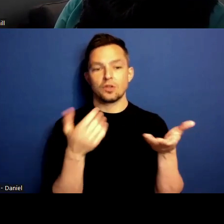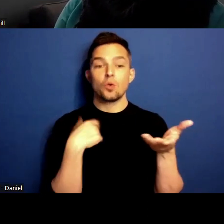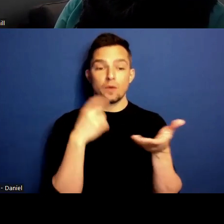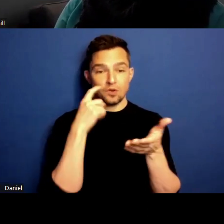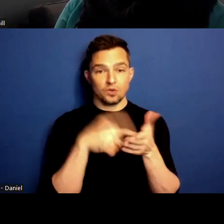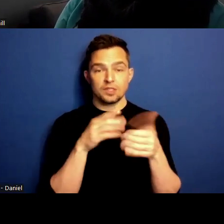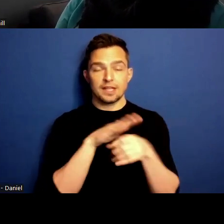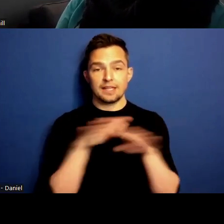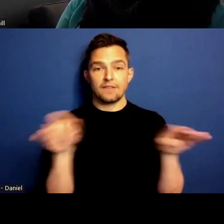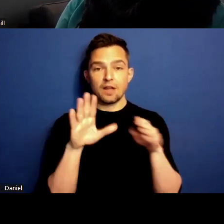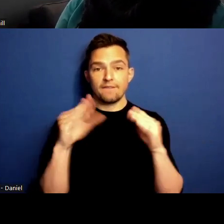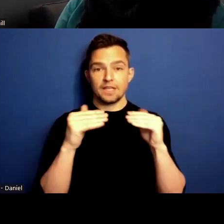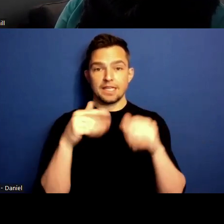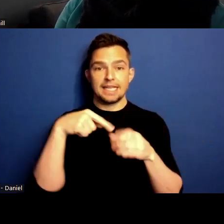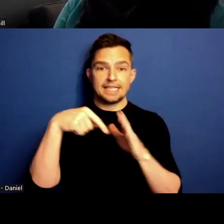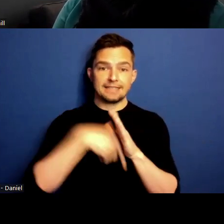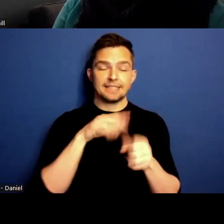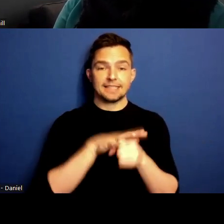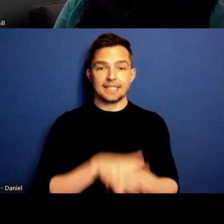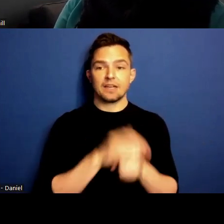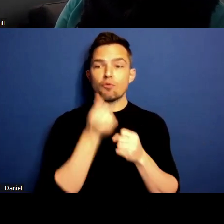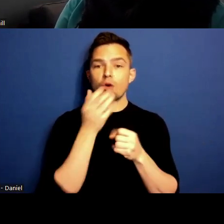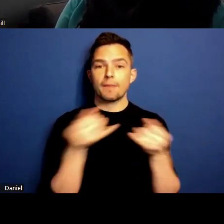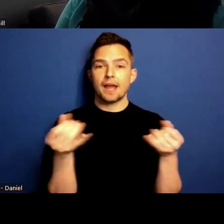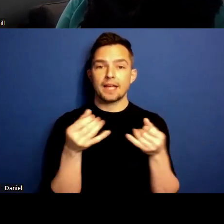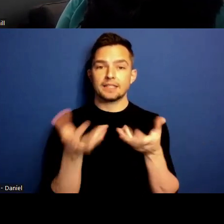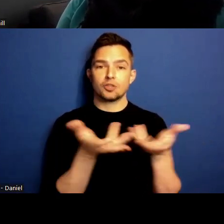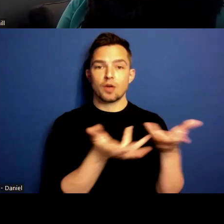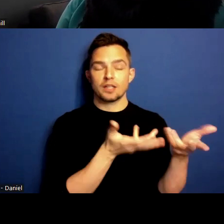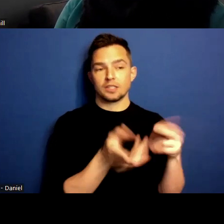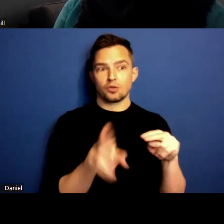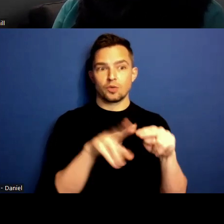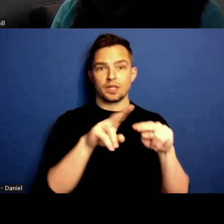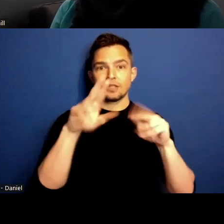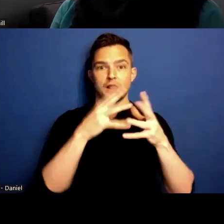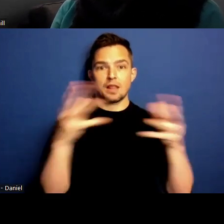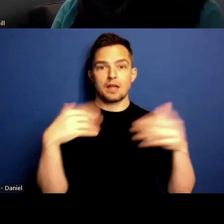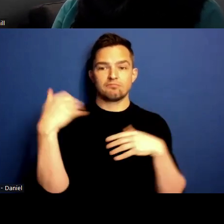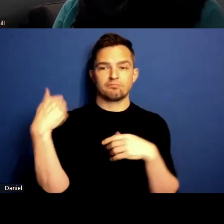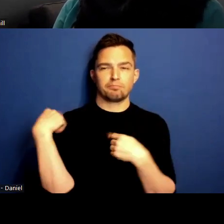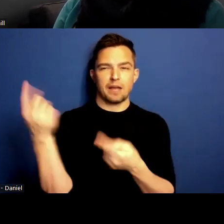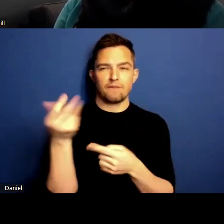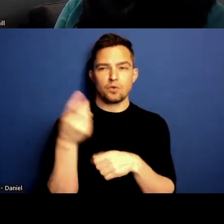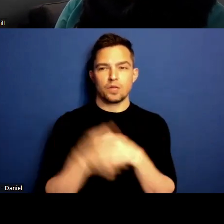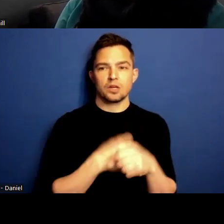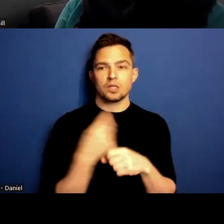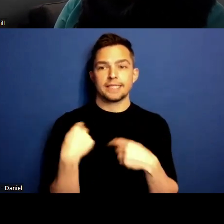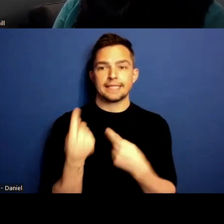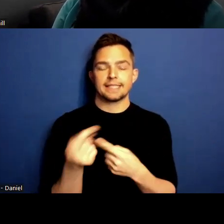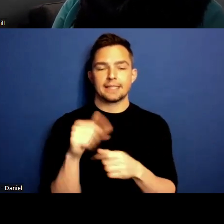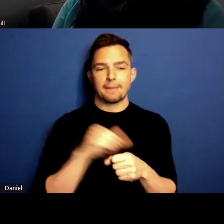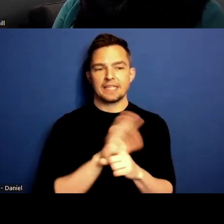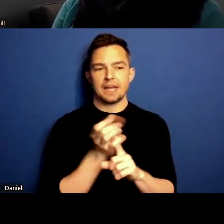intensity of our warmline interactions increase quite a bit over the last few years, really just since the